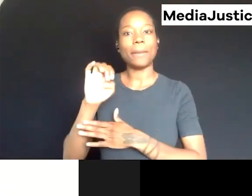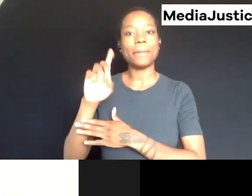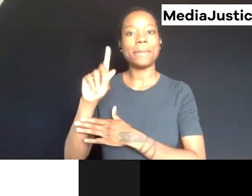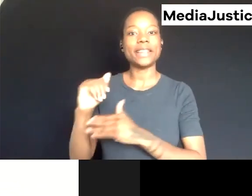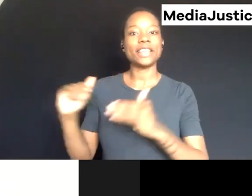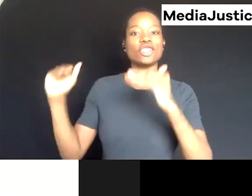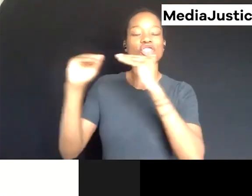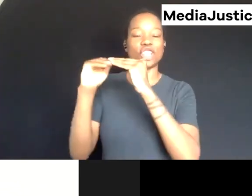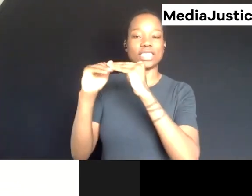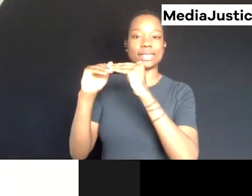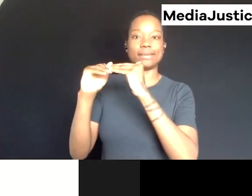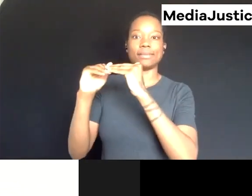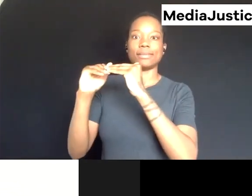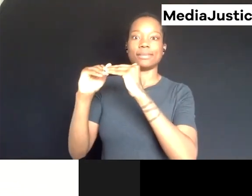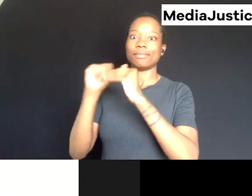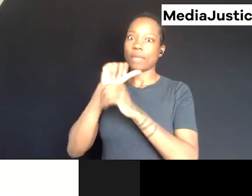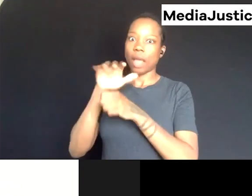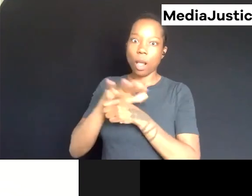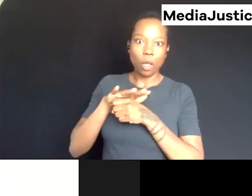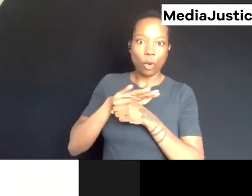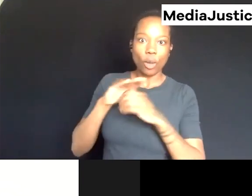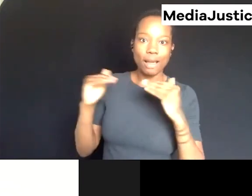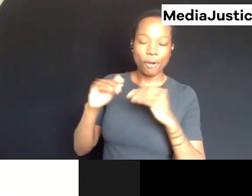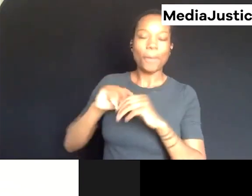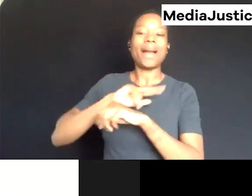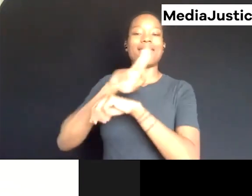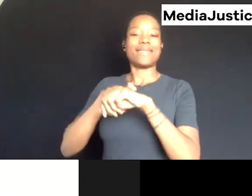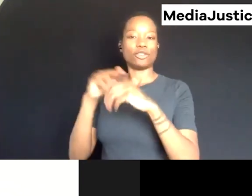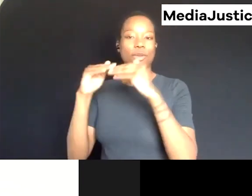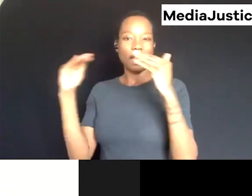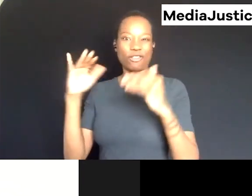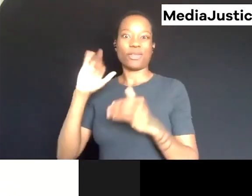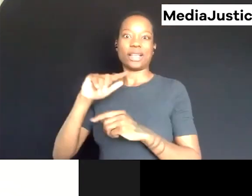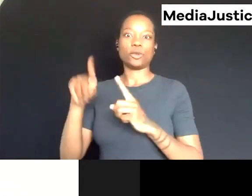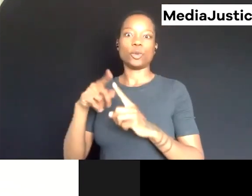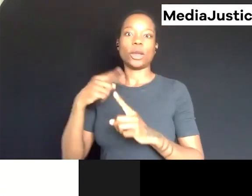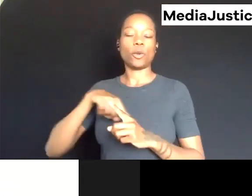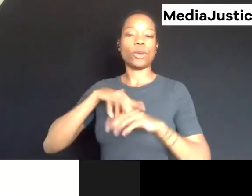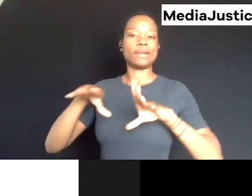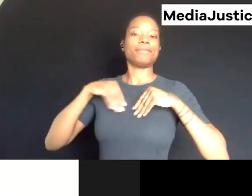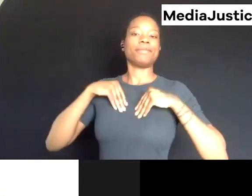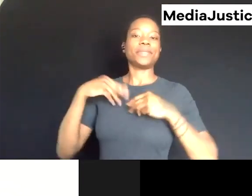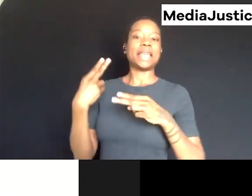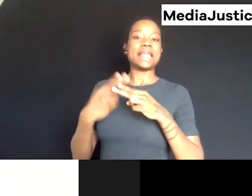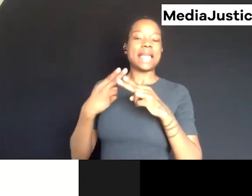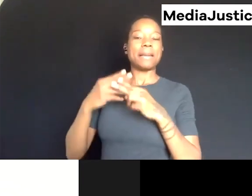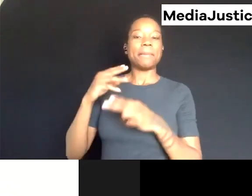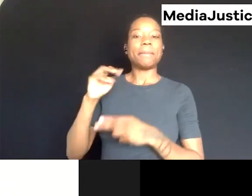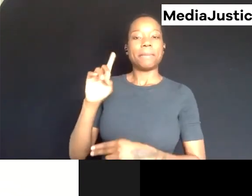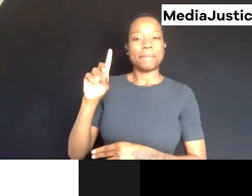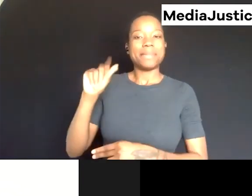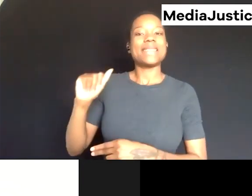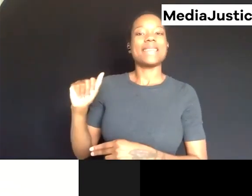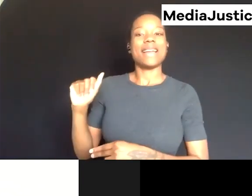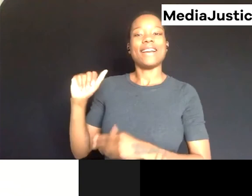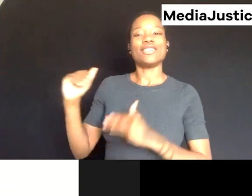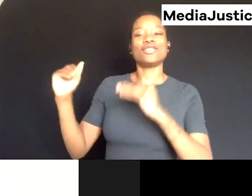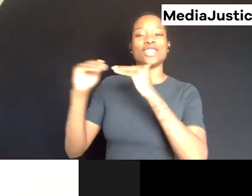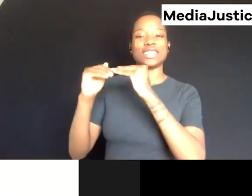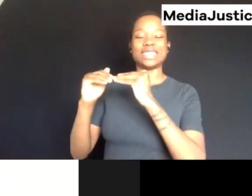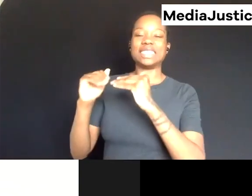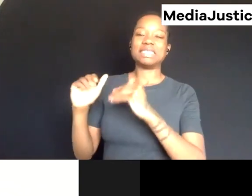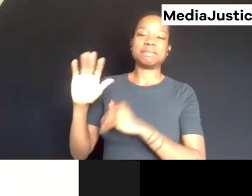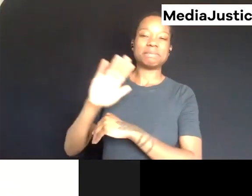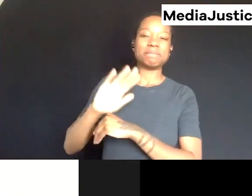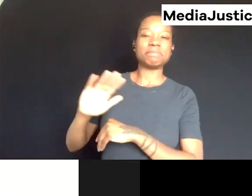the time when we took on the name Center for Media Justice, which was well over a decade ago. And two, they set out to build